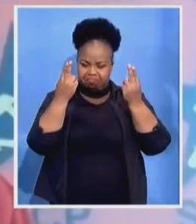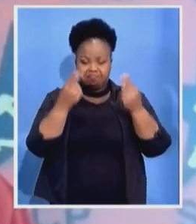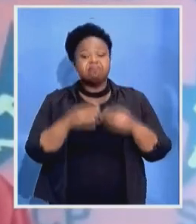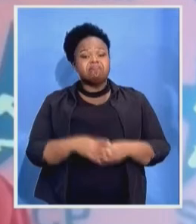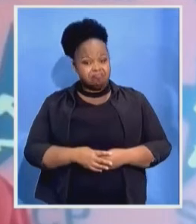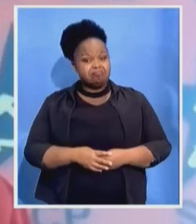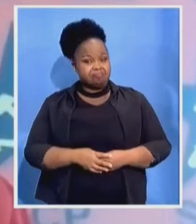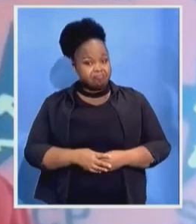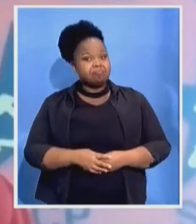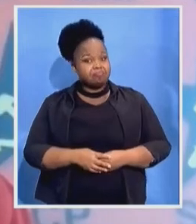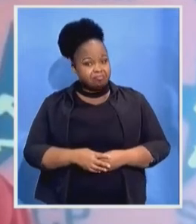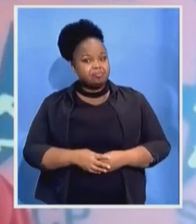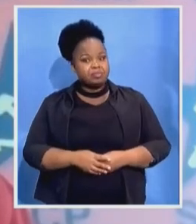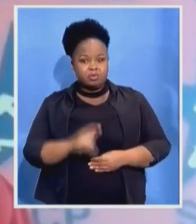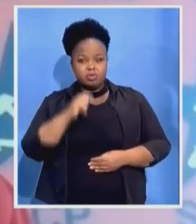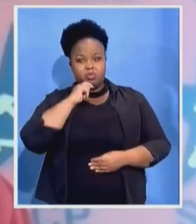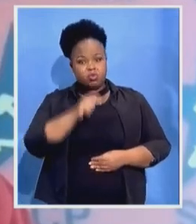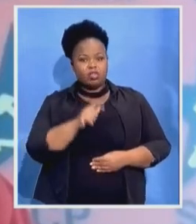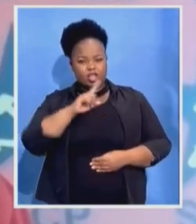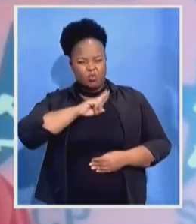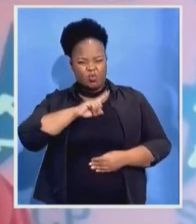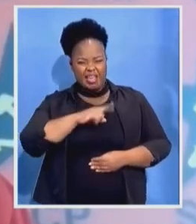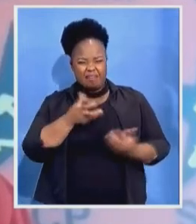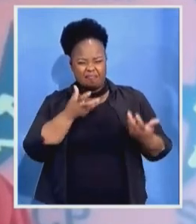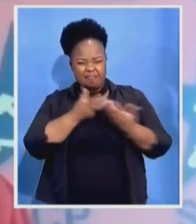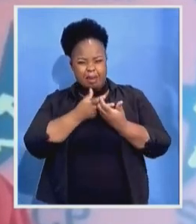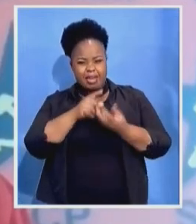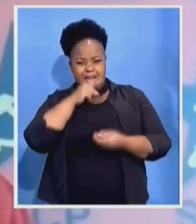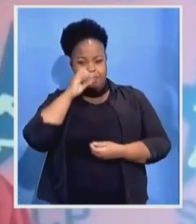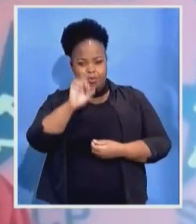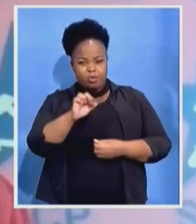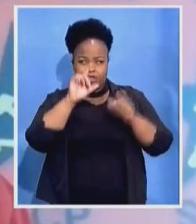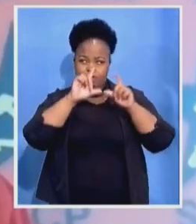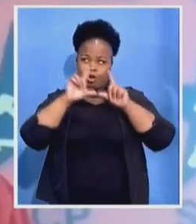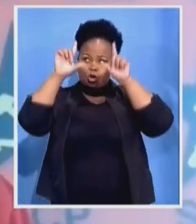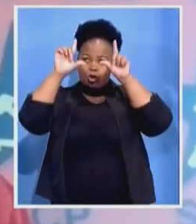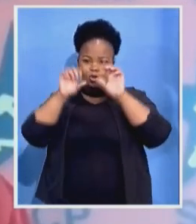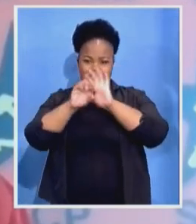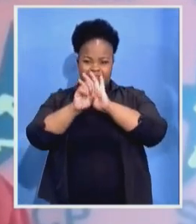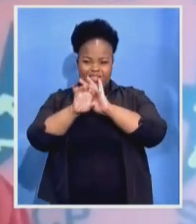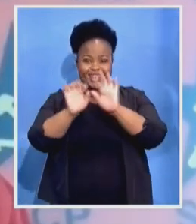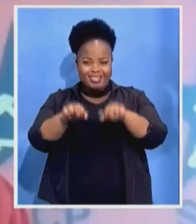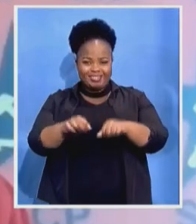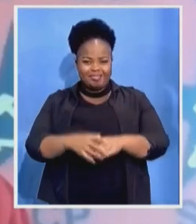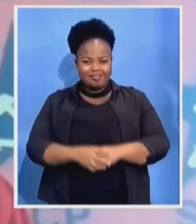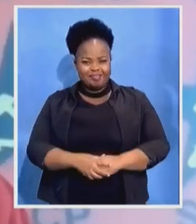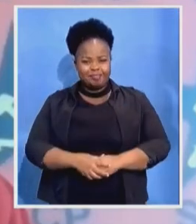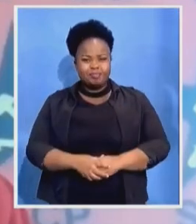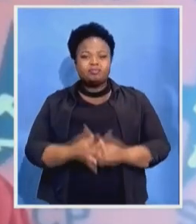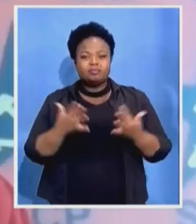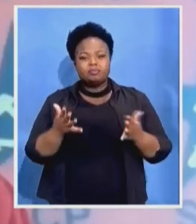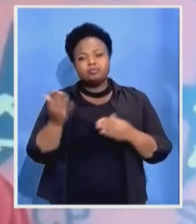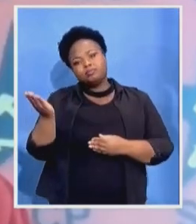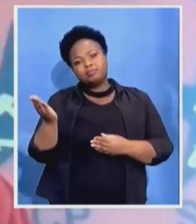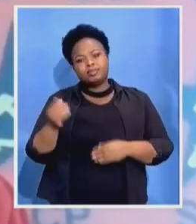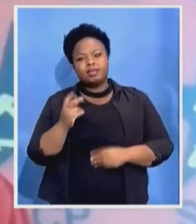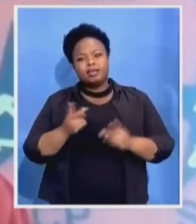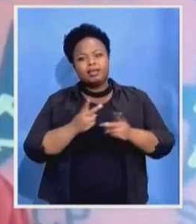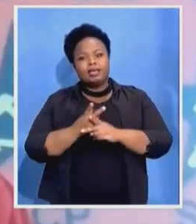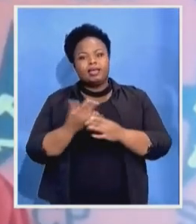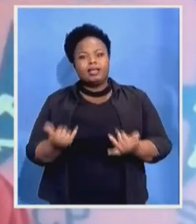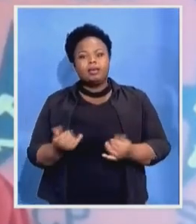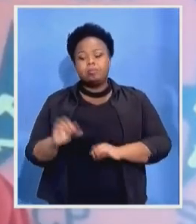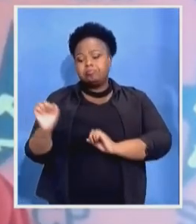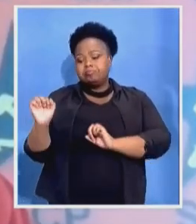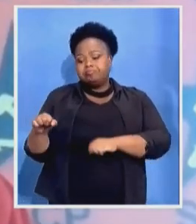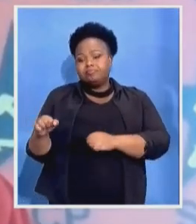Lord of the Media. So let me invite the party office bearers to answer your question, your sharp